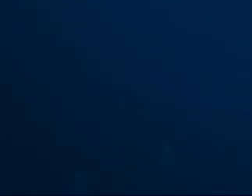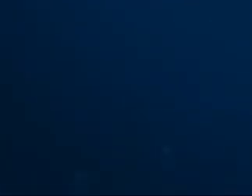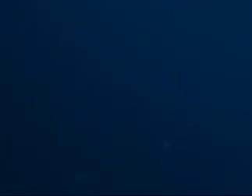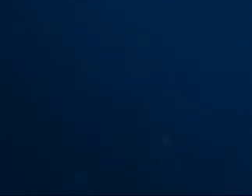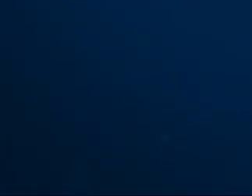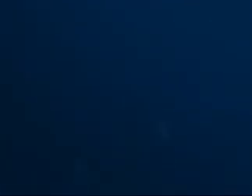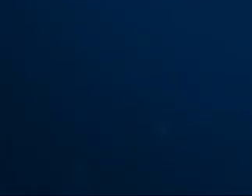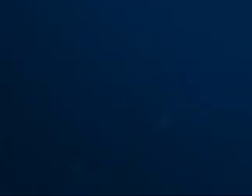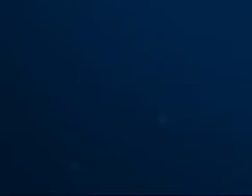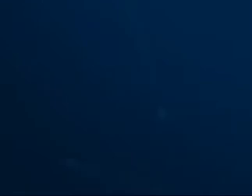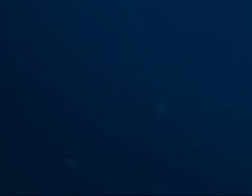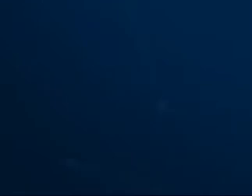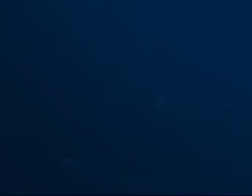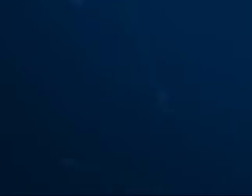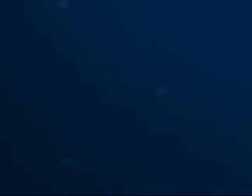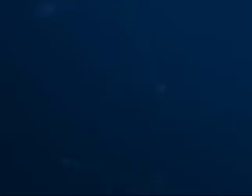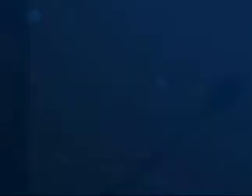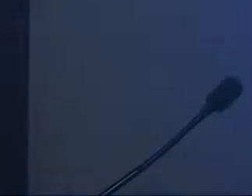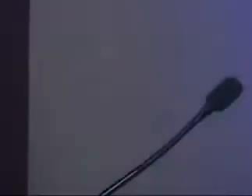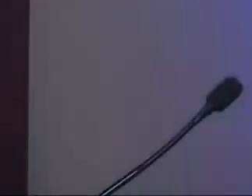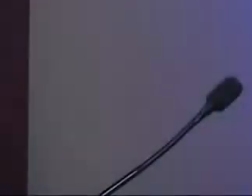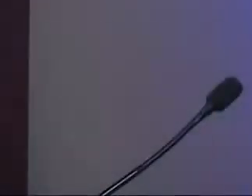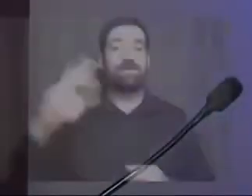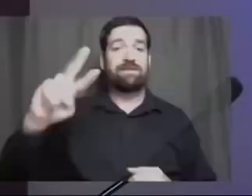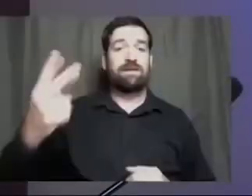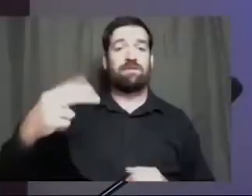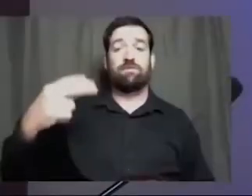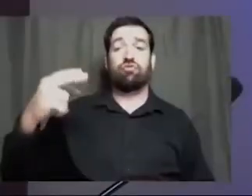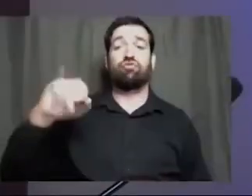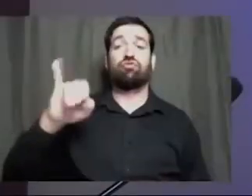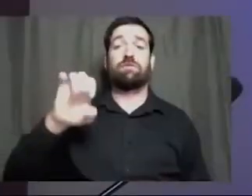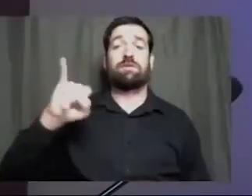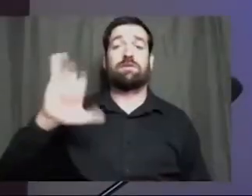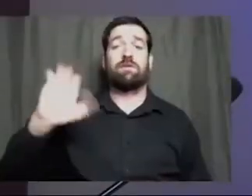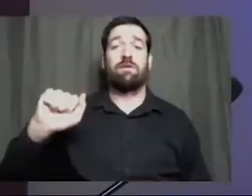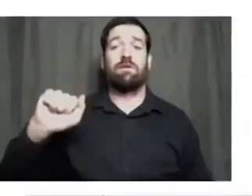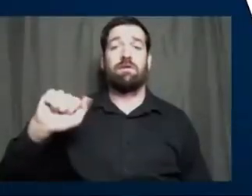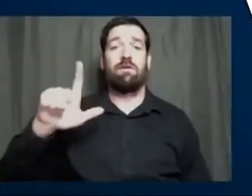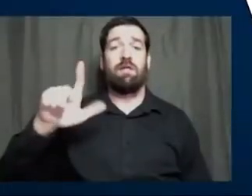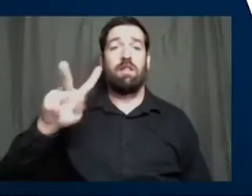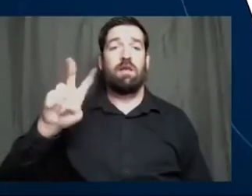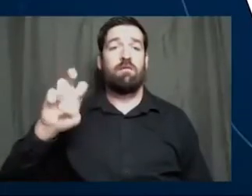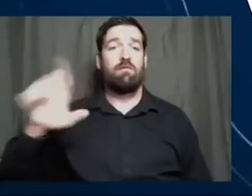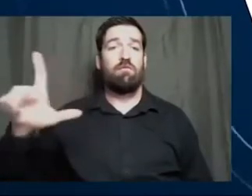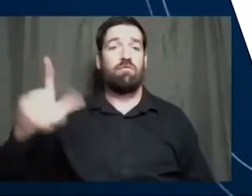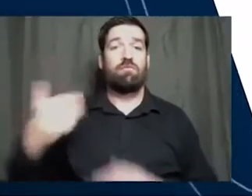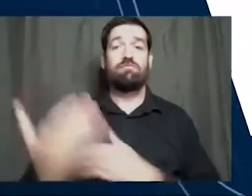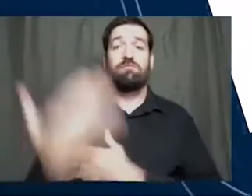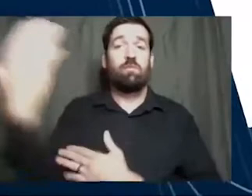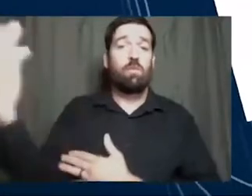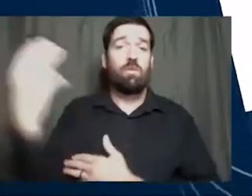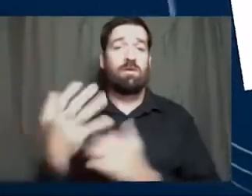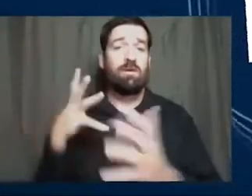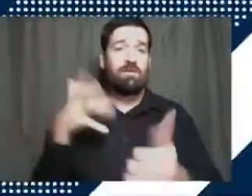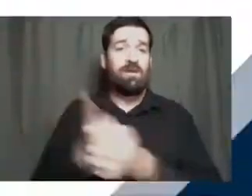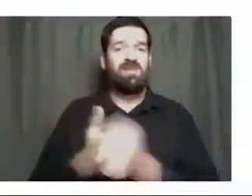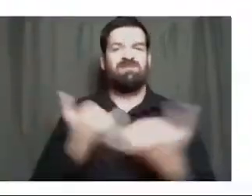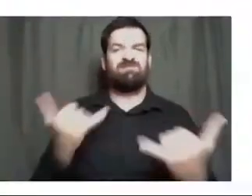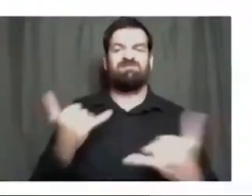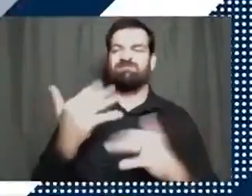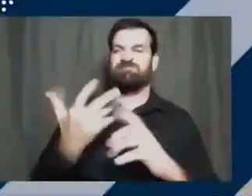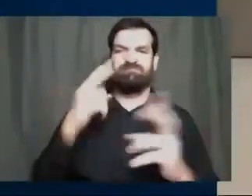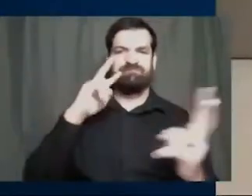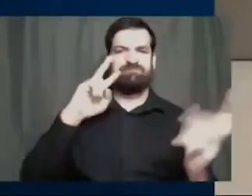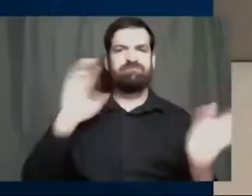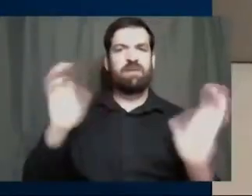morning. It is Monday, August 2nd. I'm Jessica Lovell. Welcome into the Morning Medical Update. Today, we are looking back on the early days of COVID-19. We're going to hear